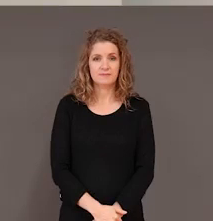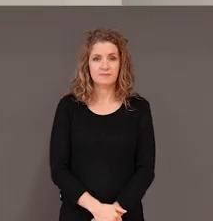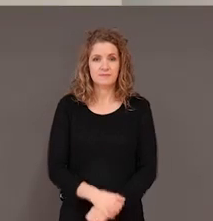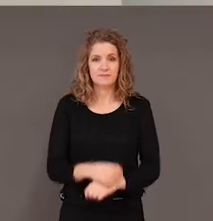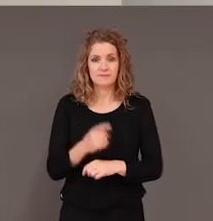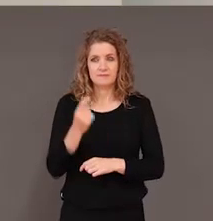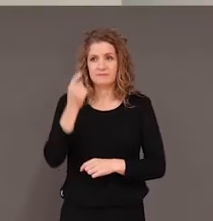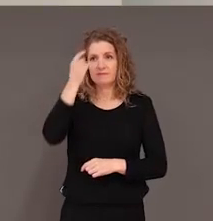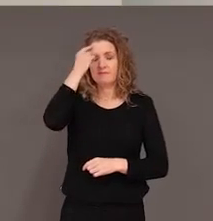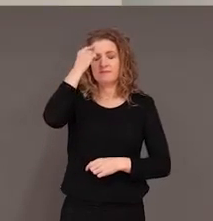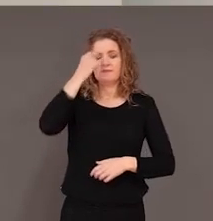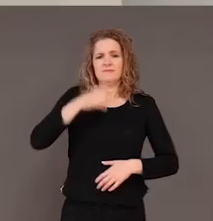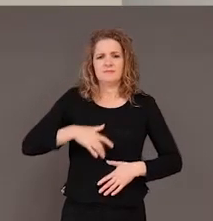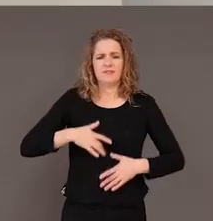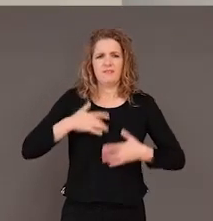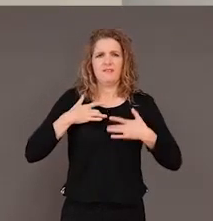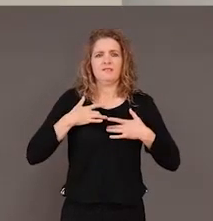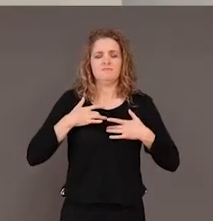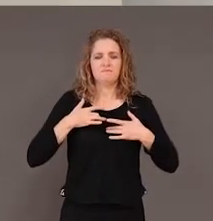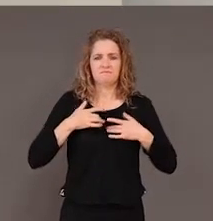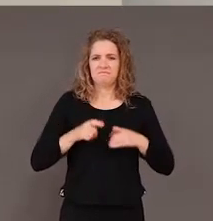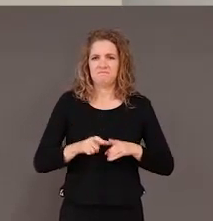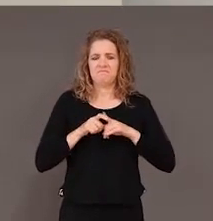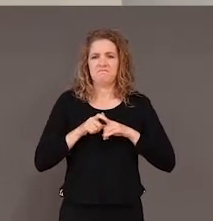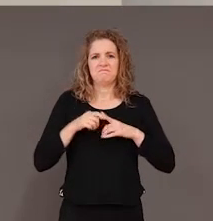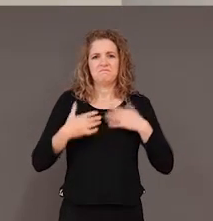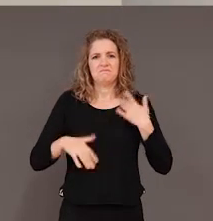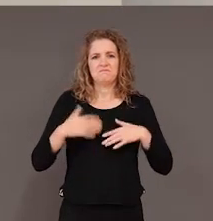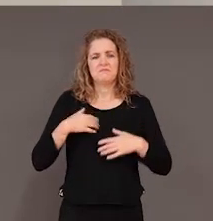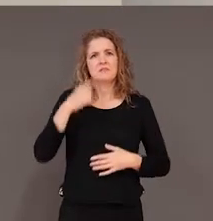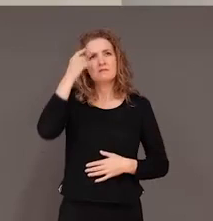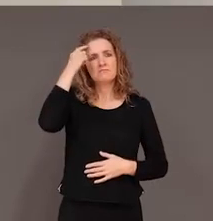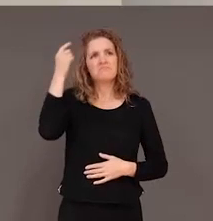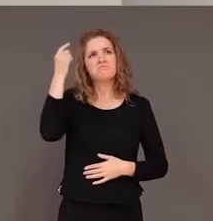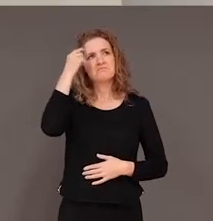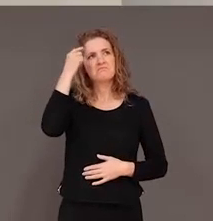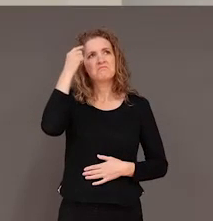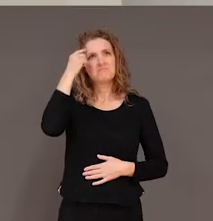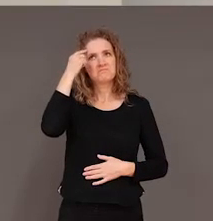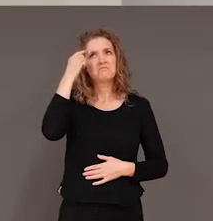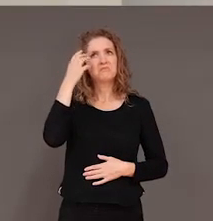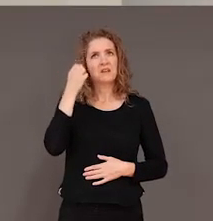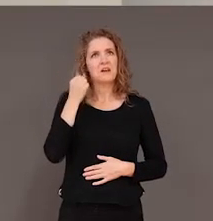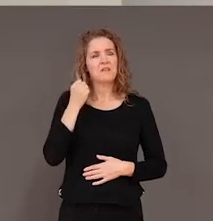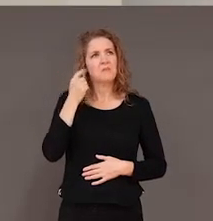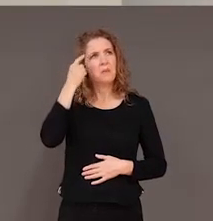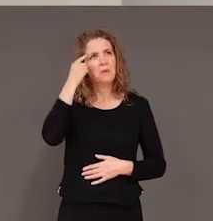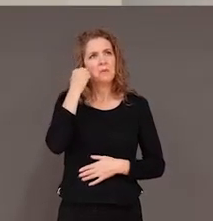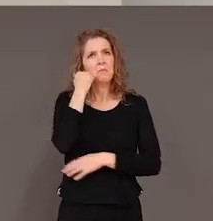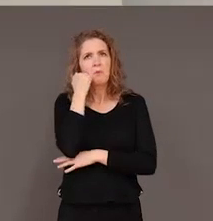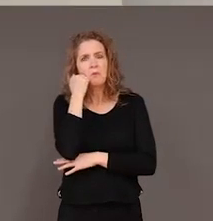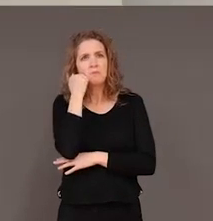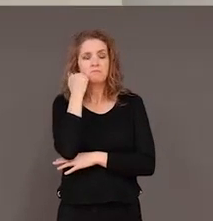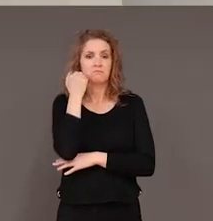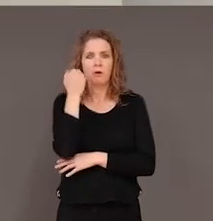If a difficult or painful feeling arises, just simply acknowledge it. Say to yourself, I notice I'm having a feeling of